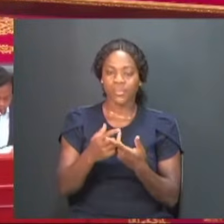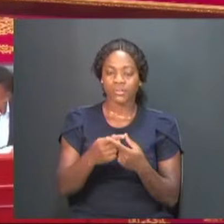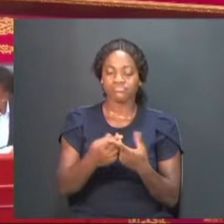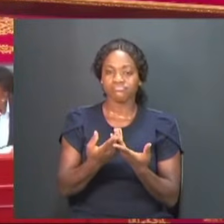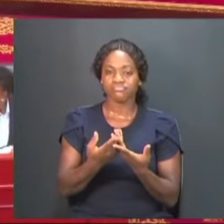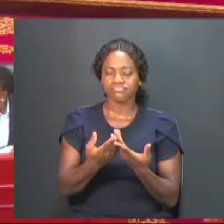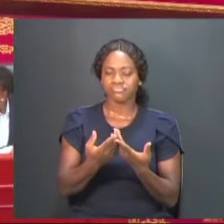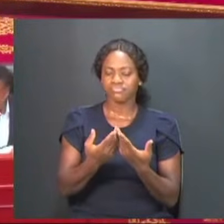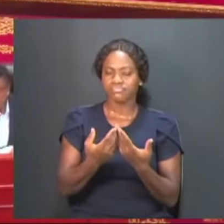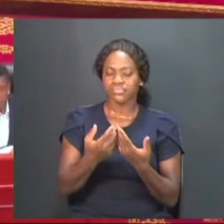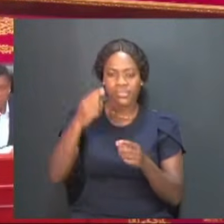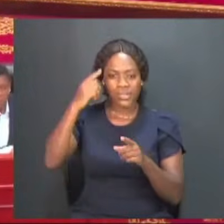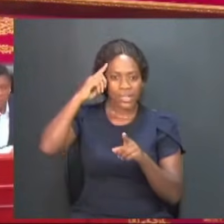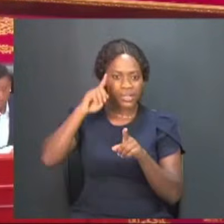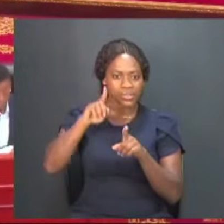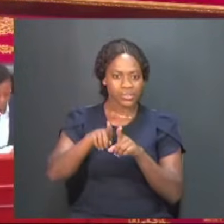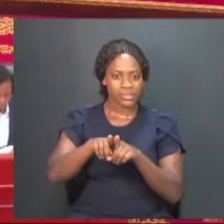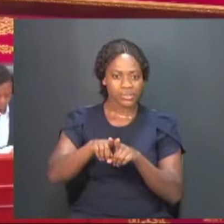agreement